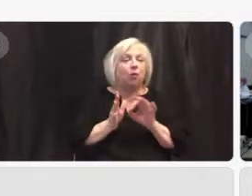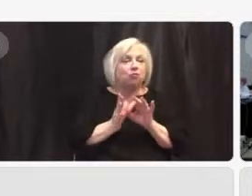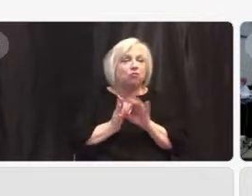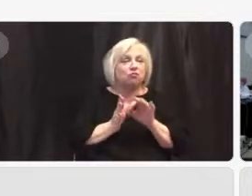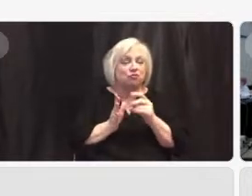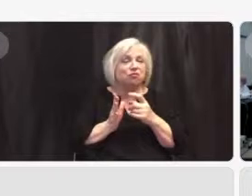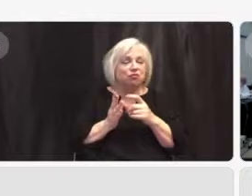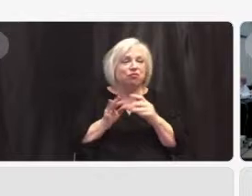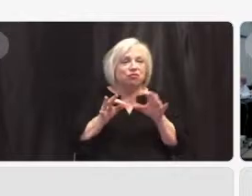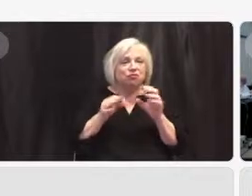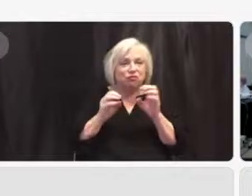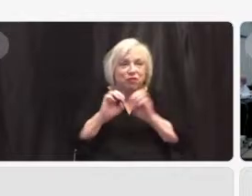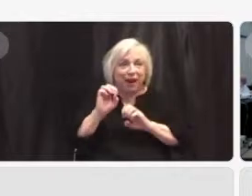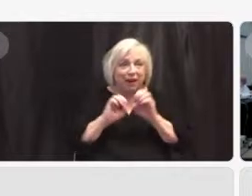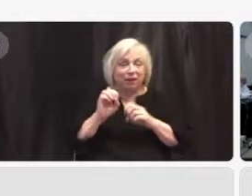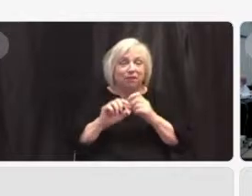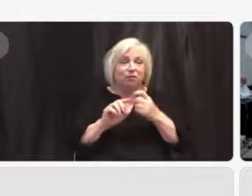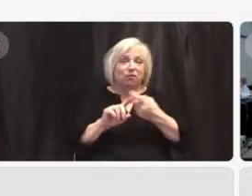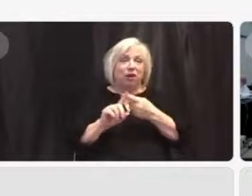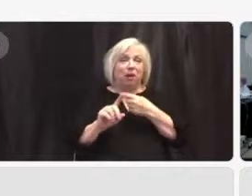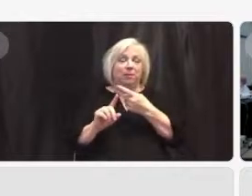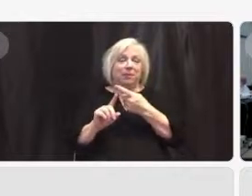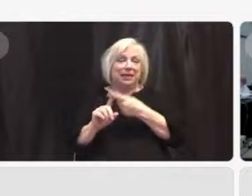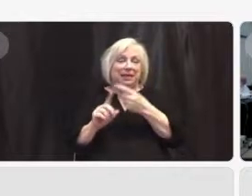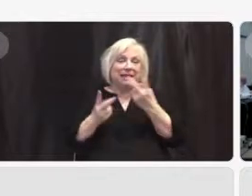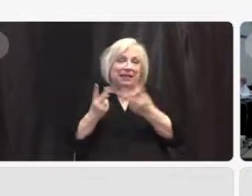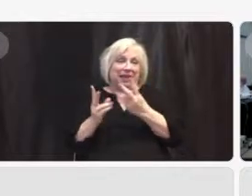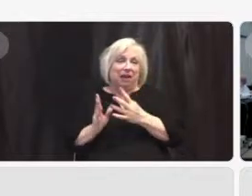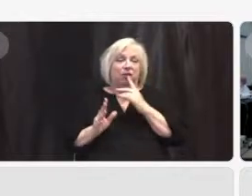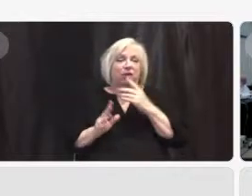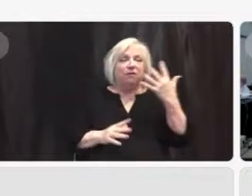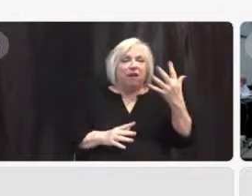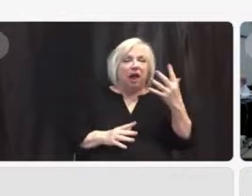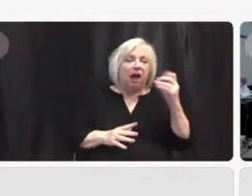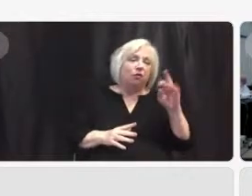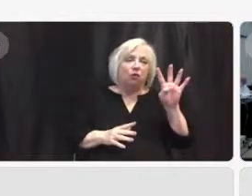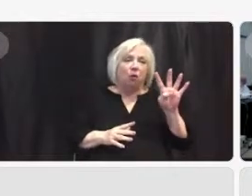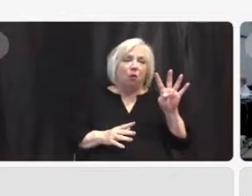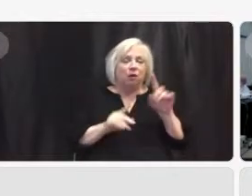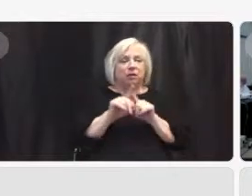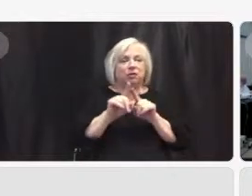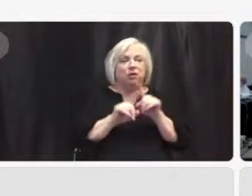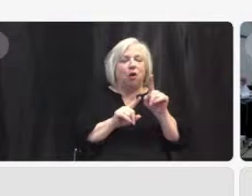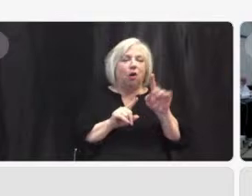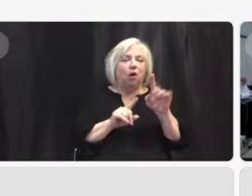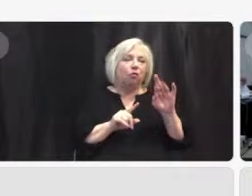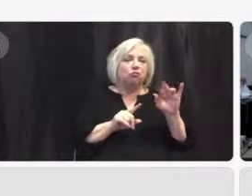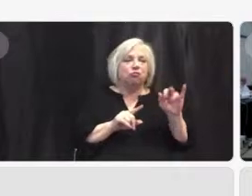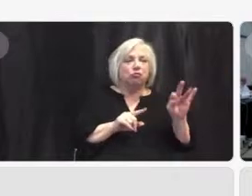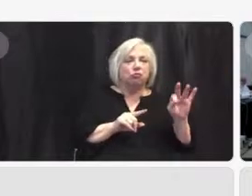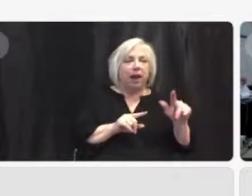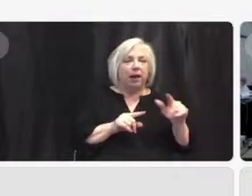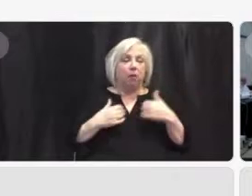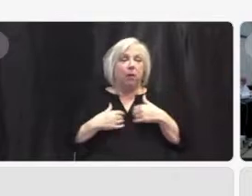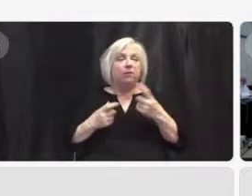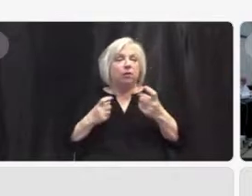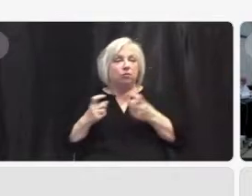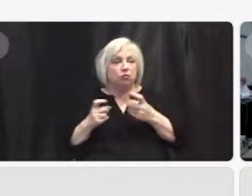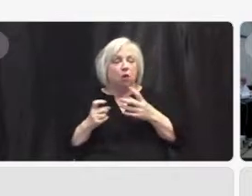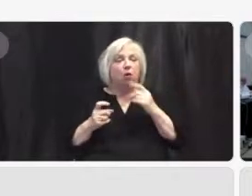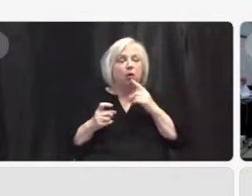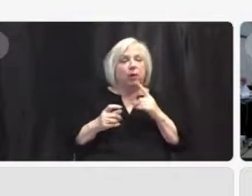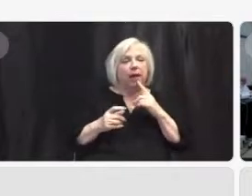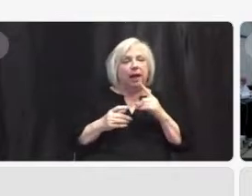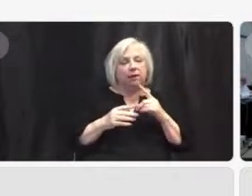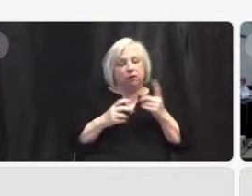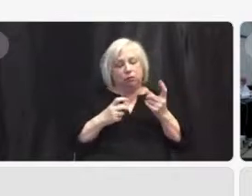from tenants are 5 and 4 star ratings. We have control and we have leverage on the tenants because